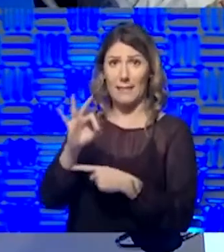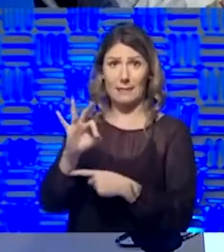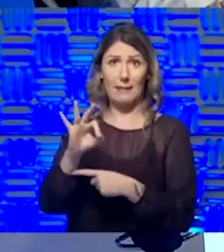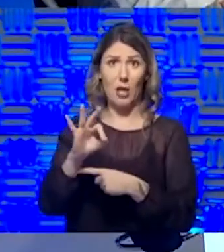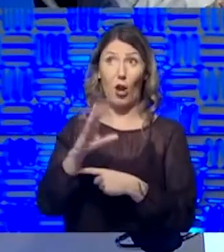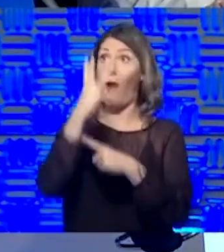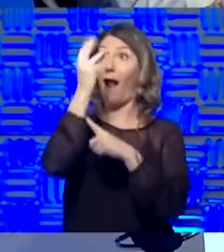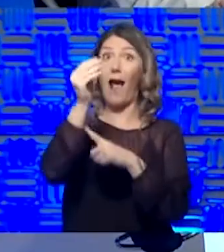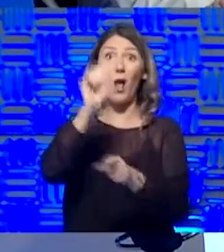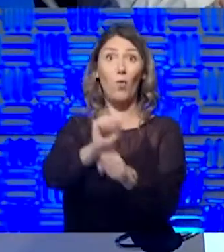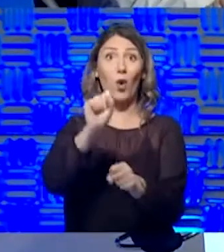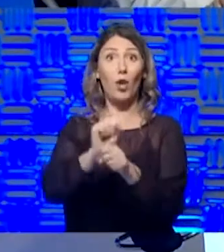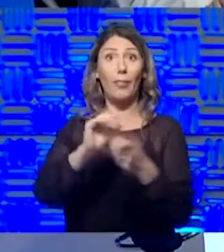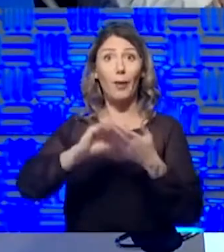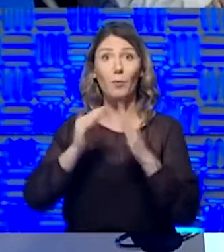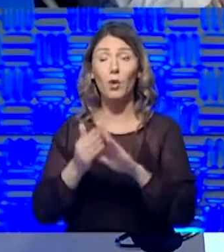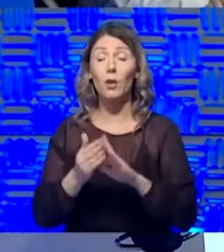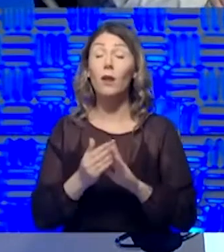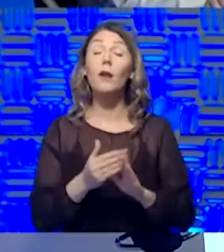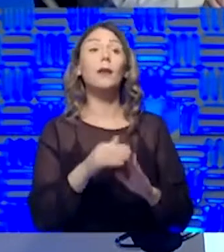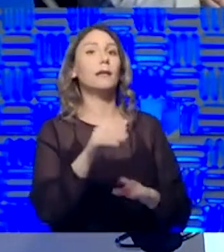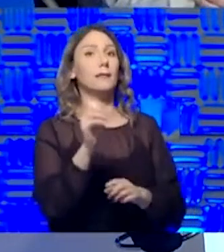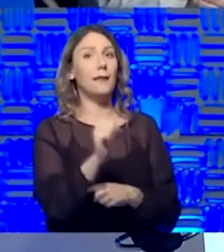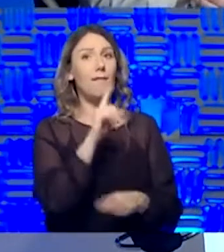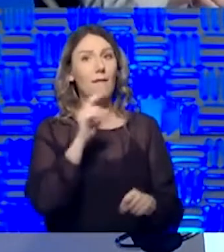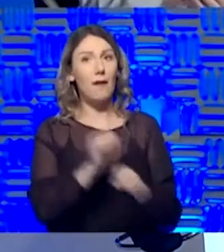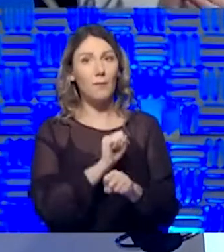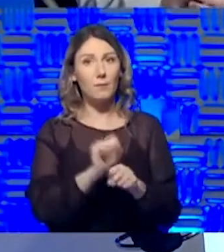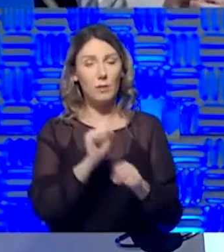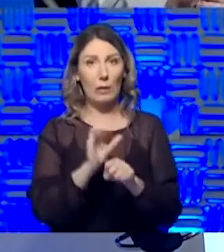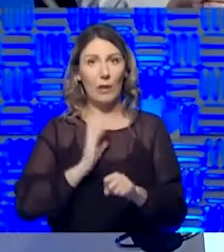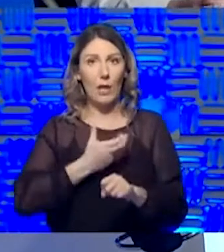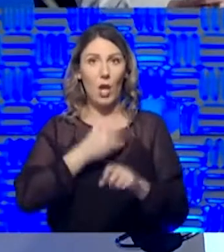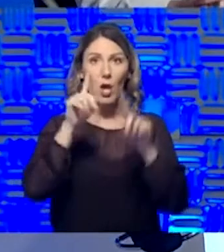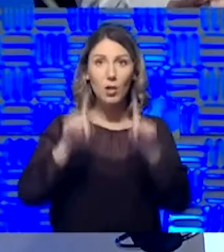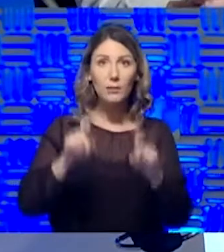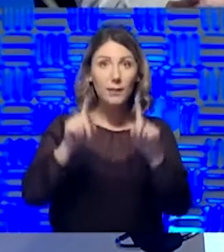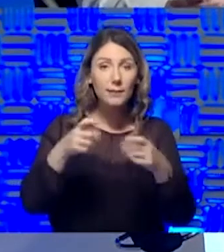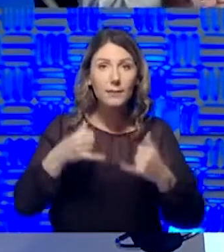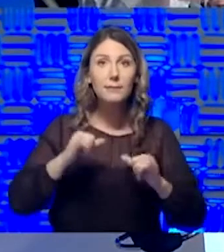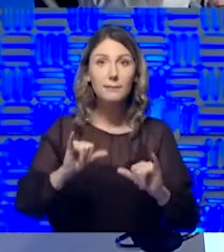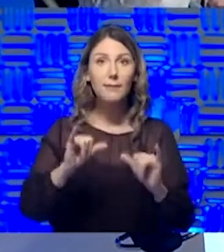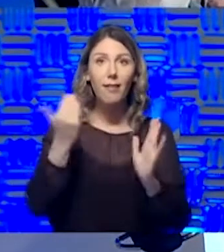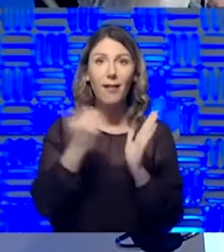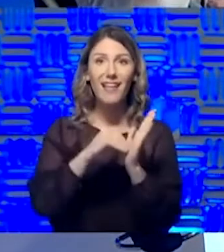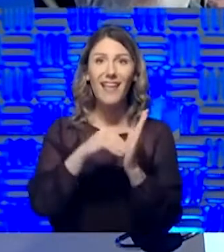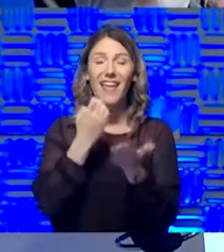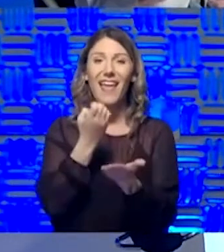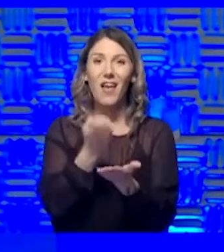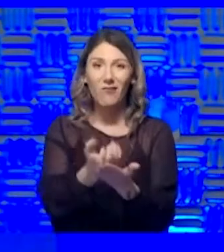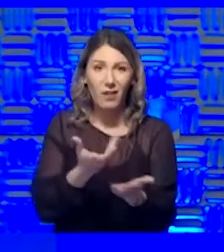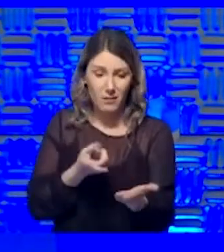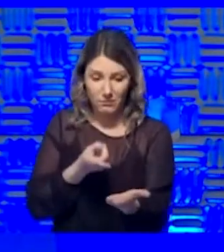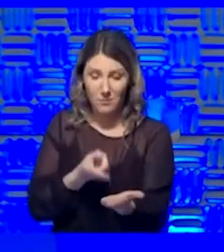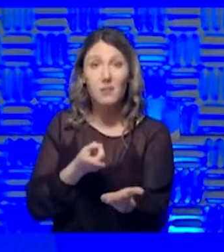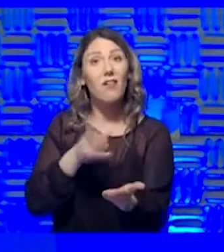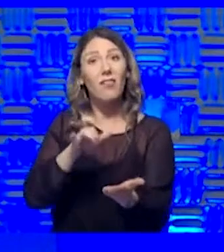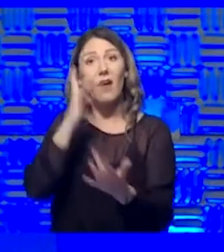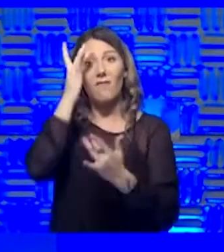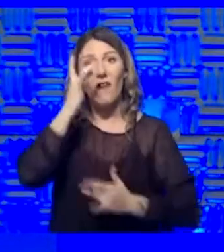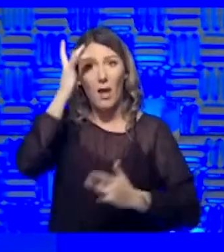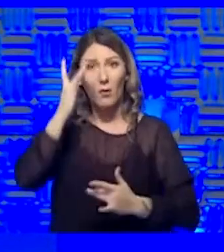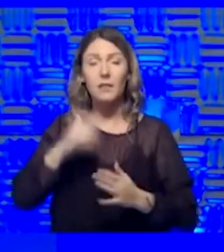to add to that. Yeah, absolutely. Our testing is still looking for, again, evidence of the virus.